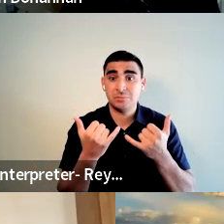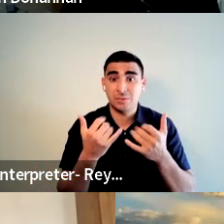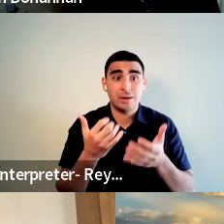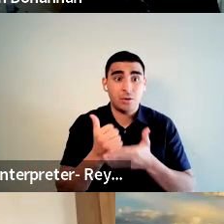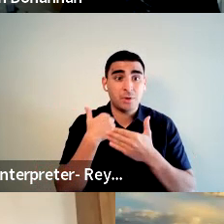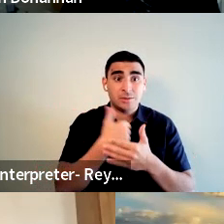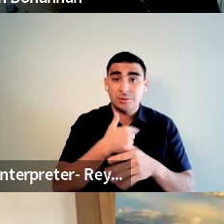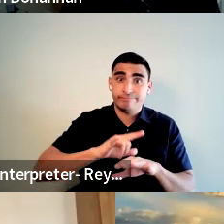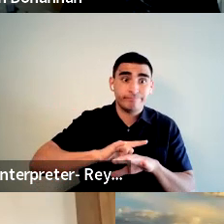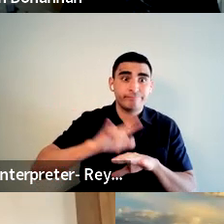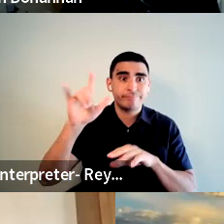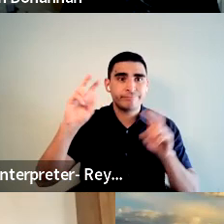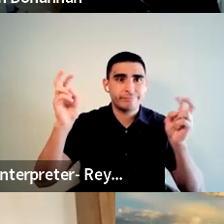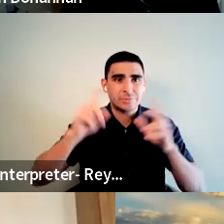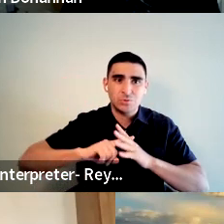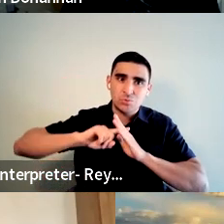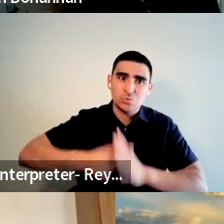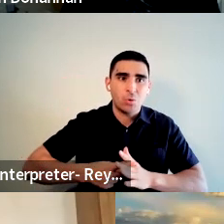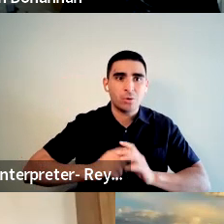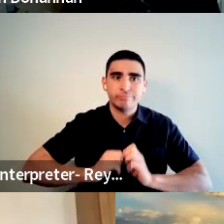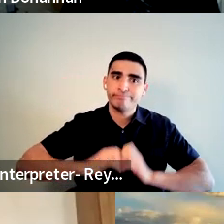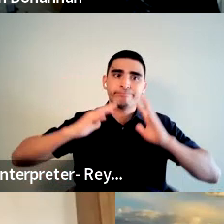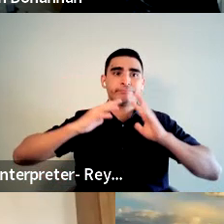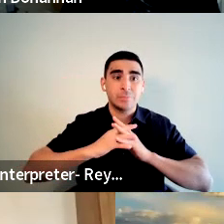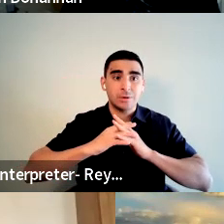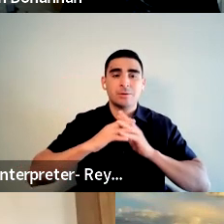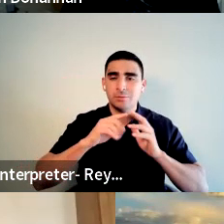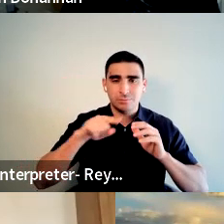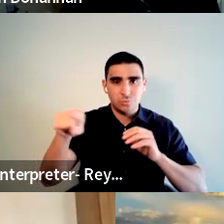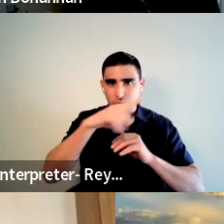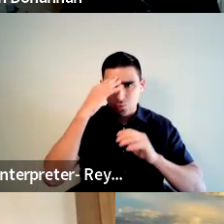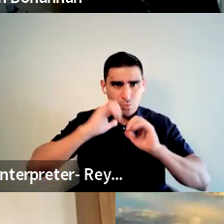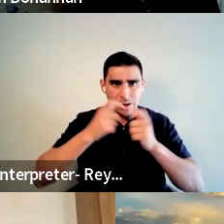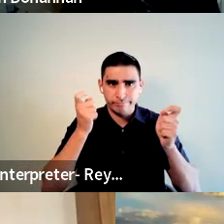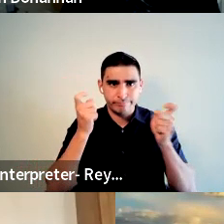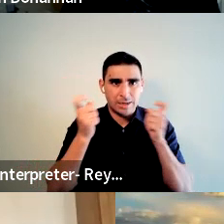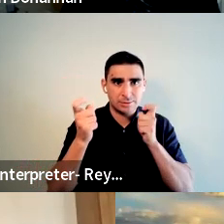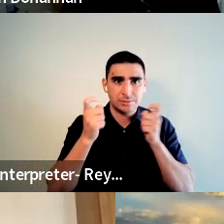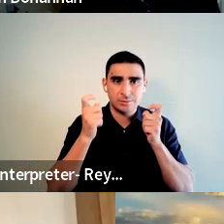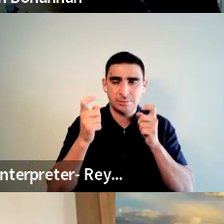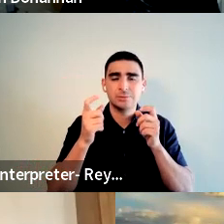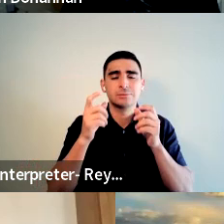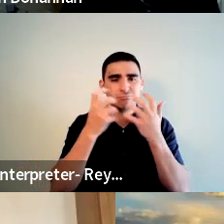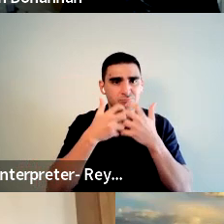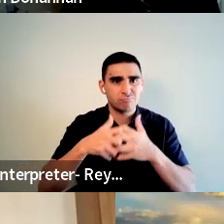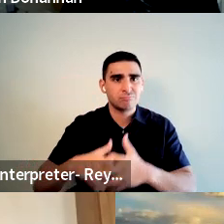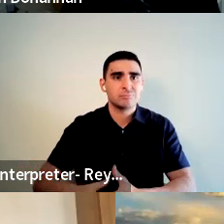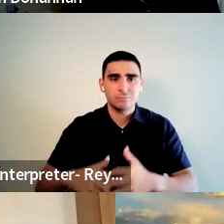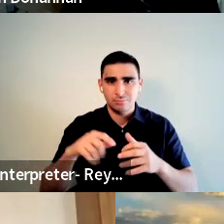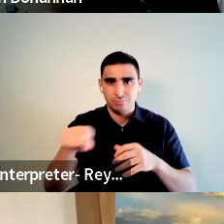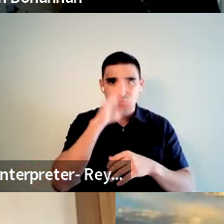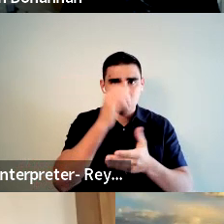and I'm just asking you to help figure out the best way to land it, because you're the experts, right? You're the ones that can help us figure that